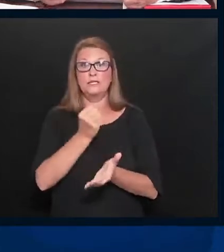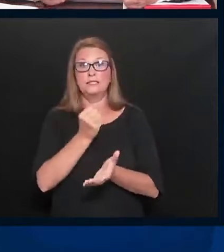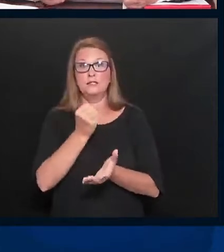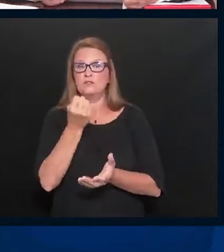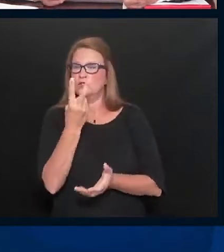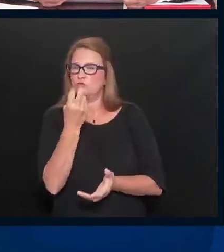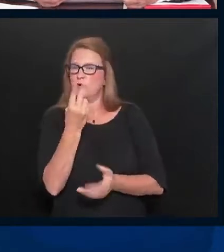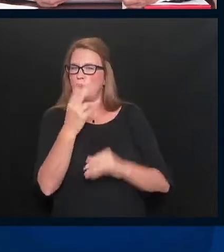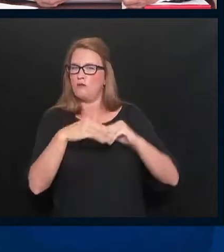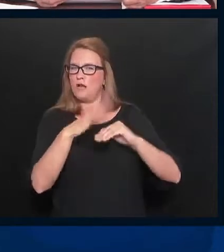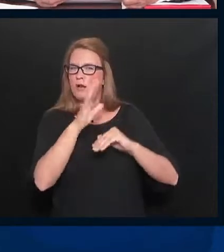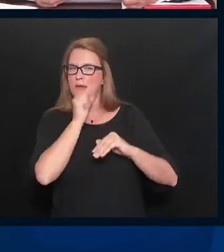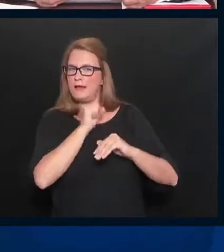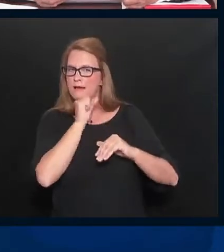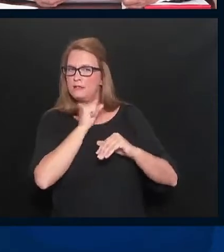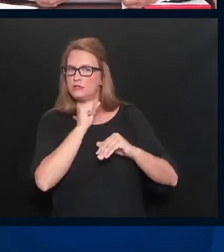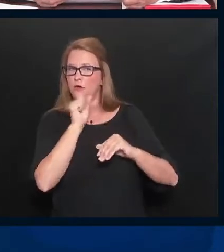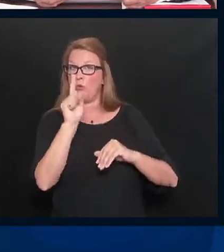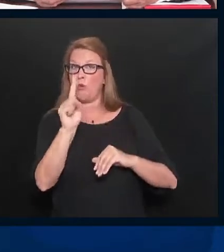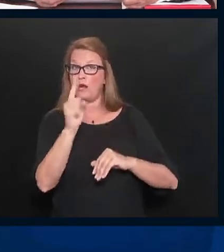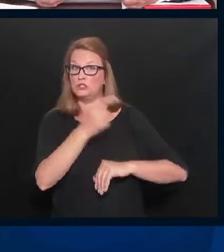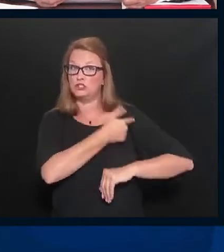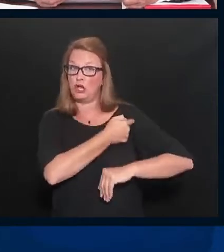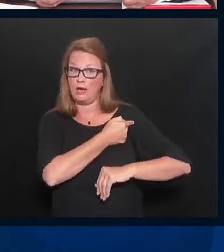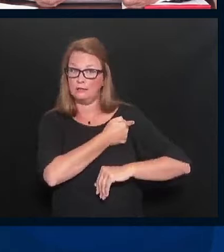that have received at least one shot.